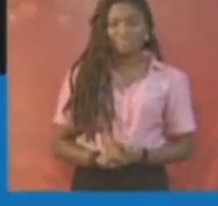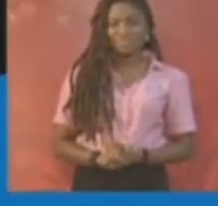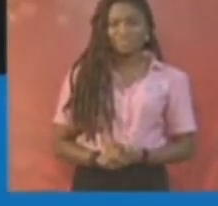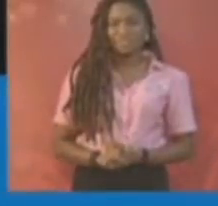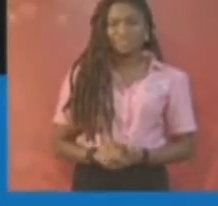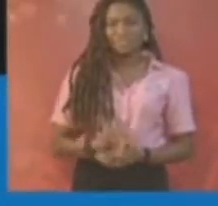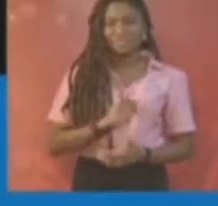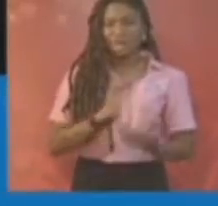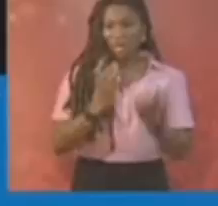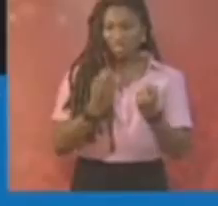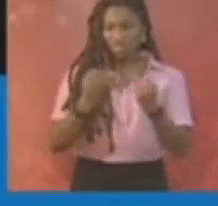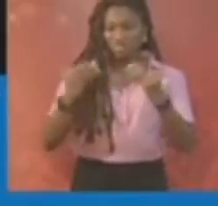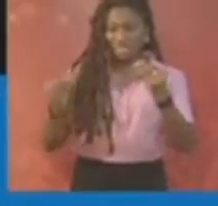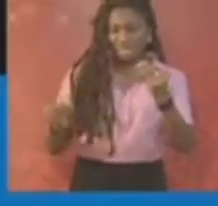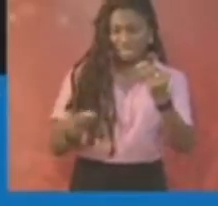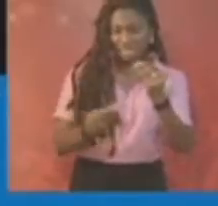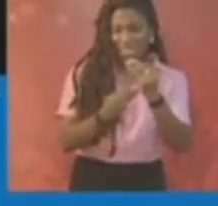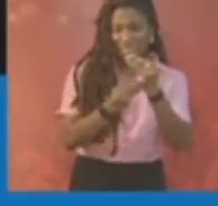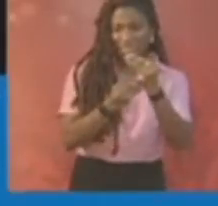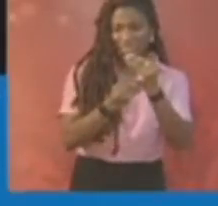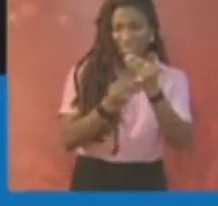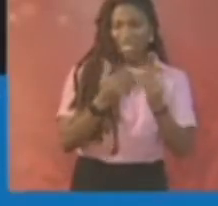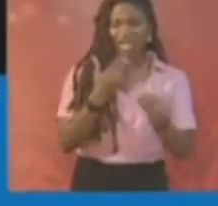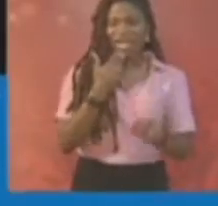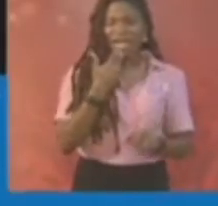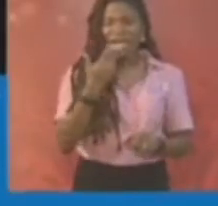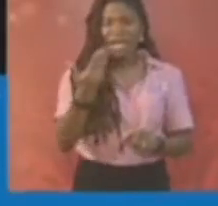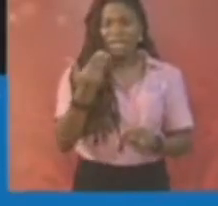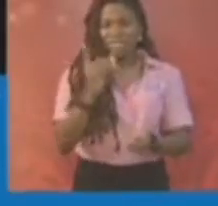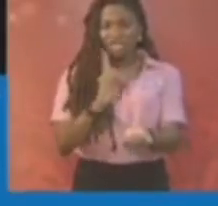on Shane's question to Dr. Hines.